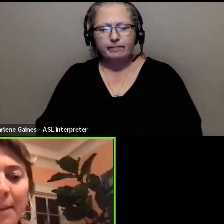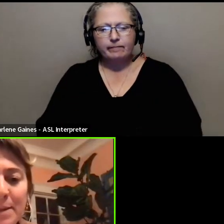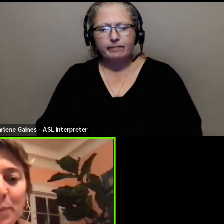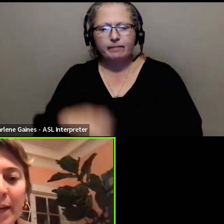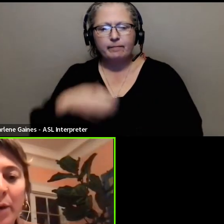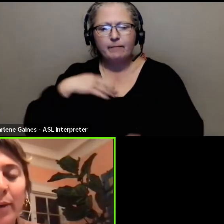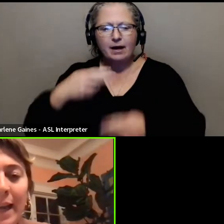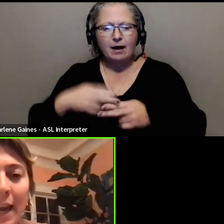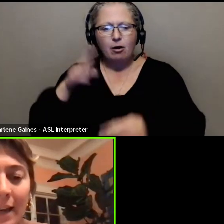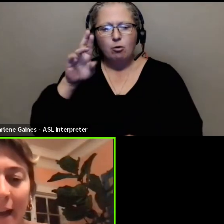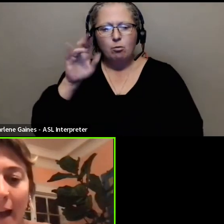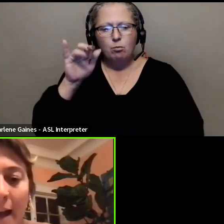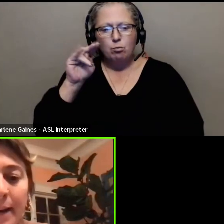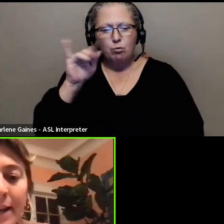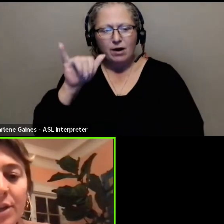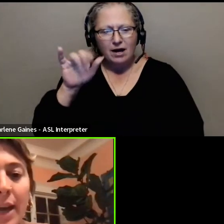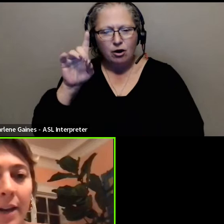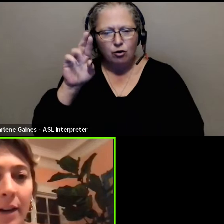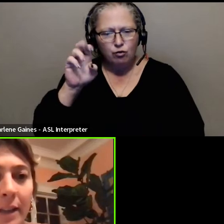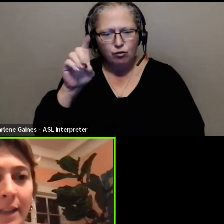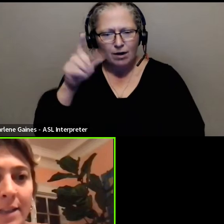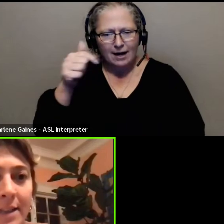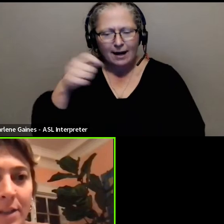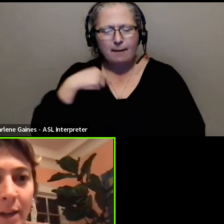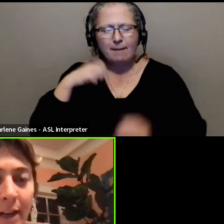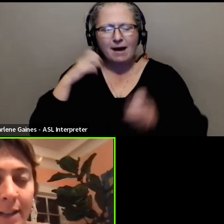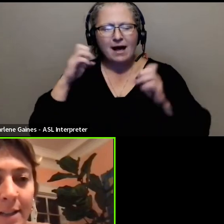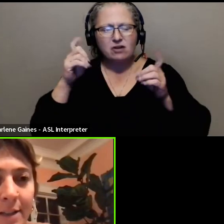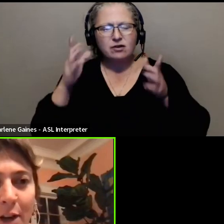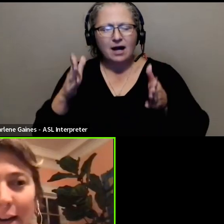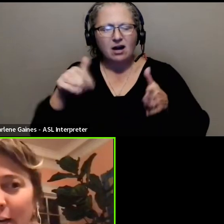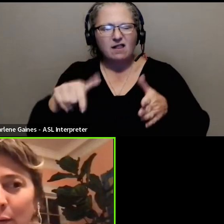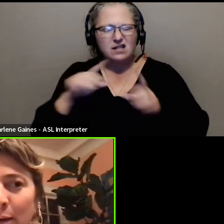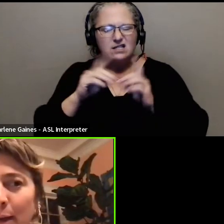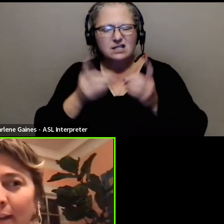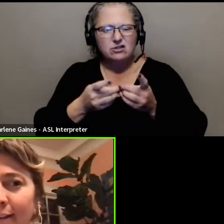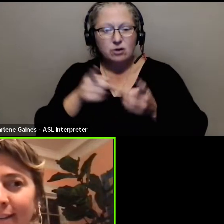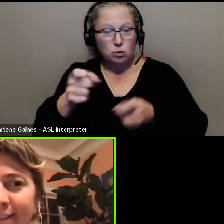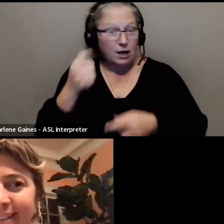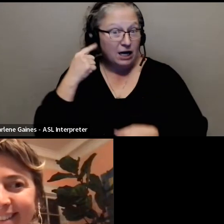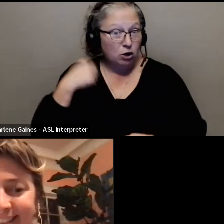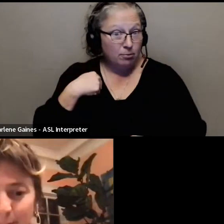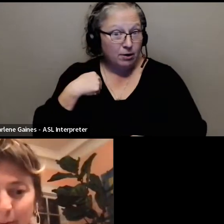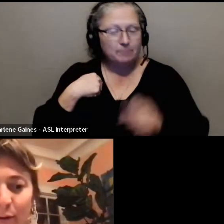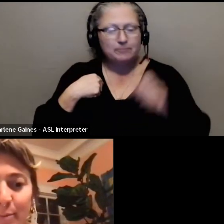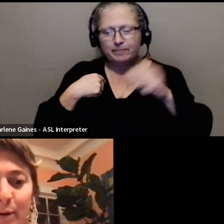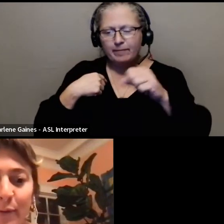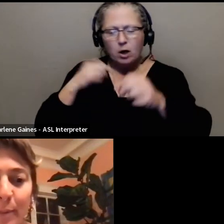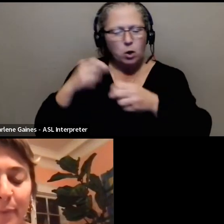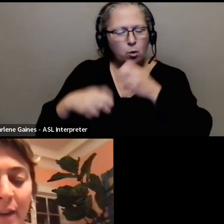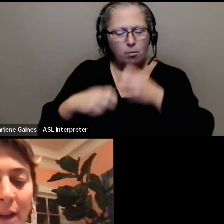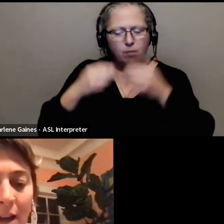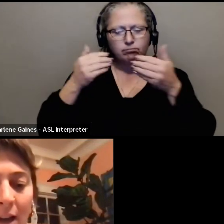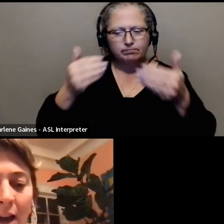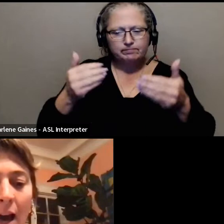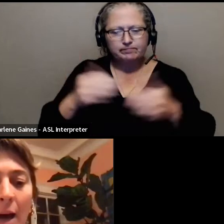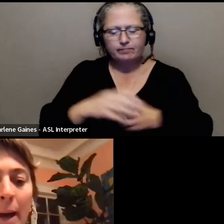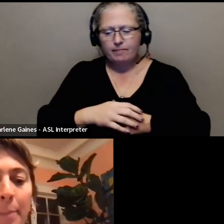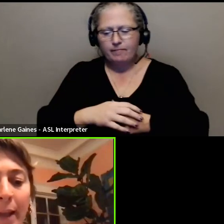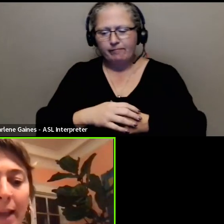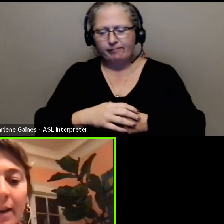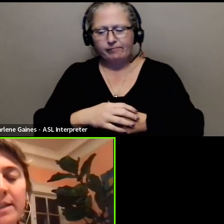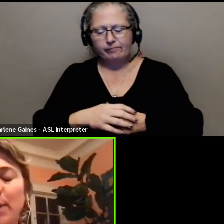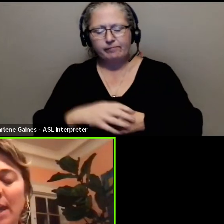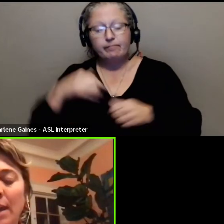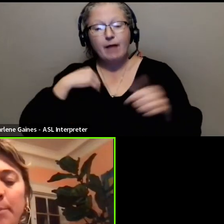Hi, my name is Brittney Redgate, and I'm an educator in this district. Sorry, can you hear me? Yes, no problem. You're doing good. Go ahead.